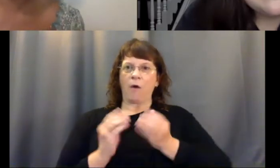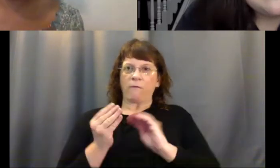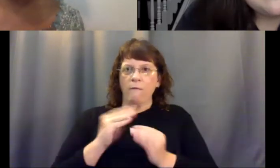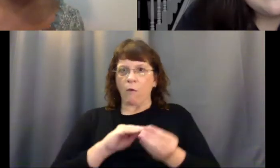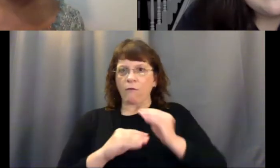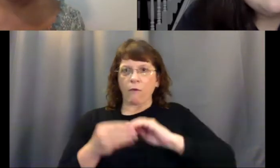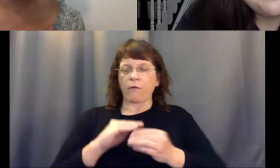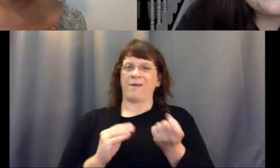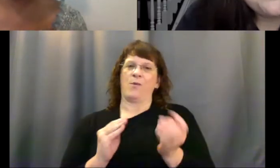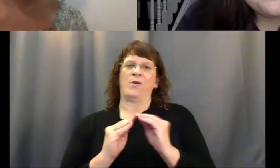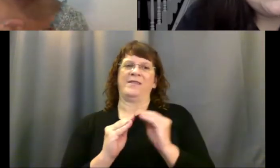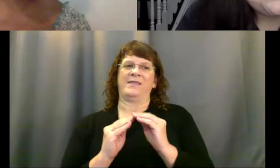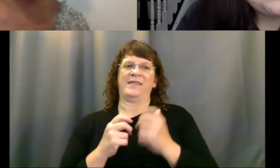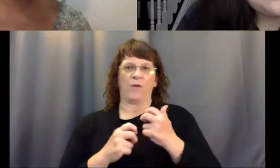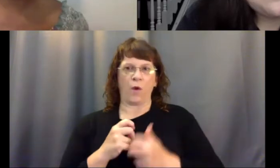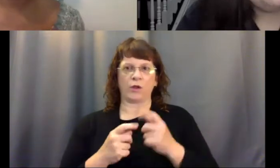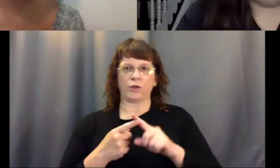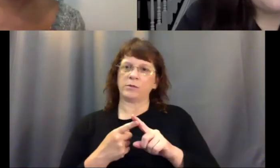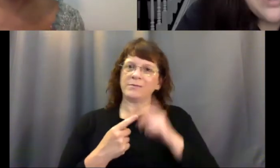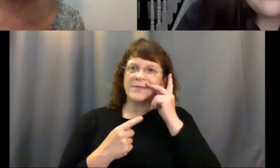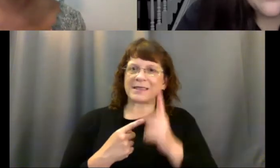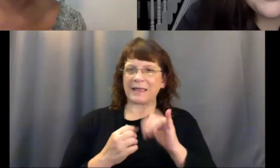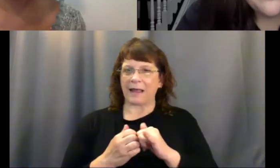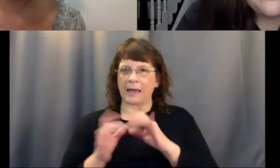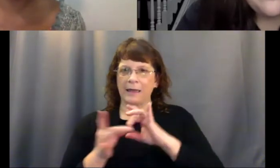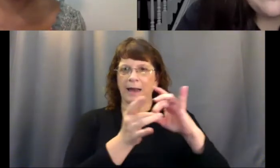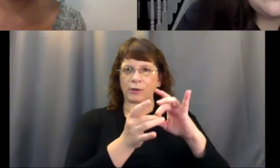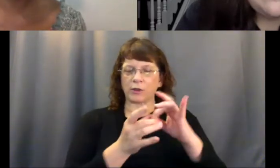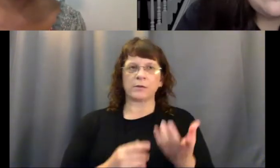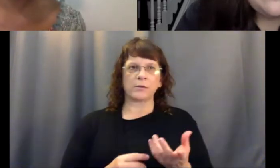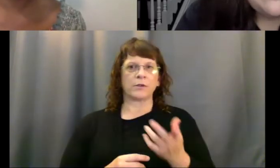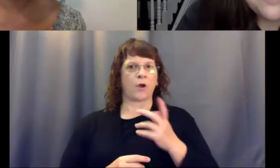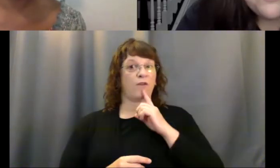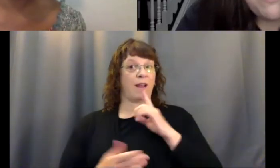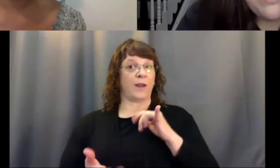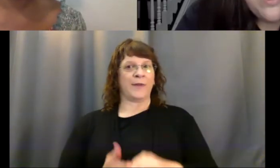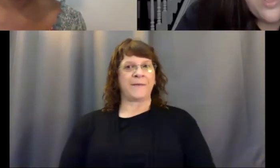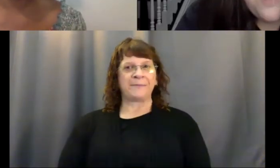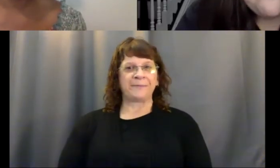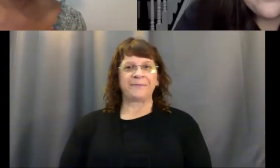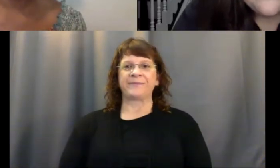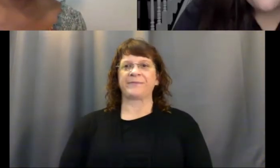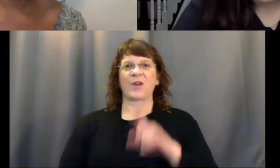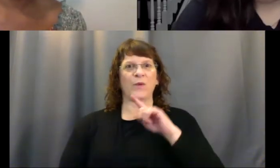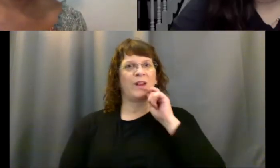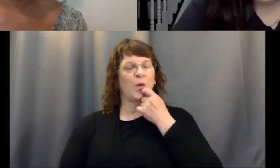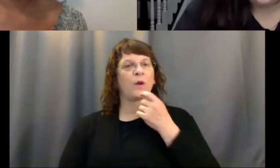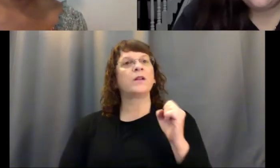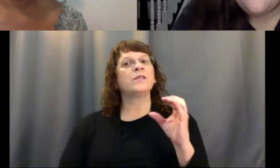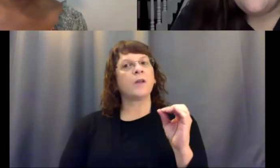it's a little difficult to map those tracks out. So I would definitely do that. Yeah. Super cool.